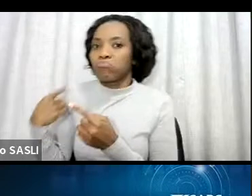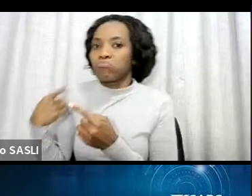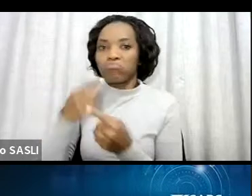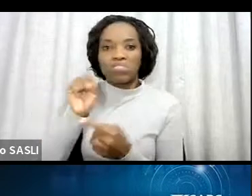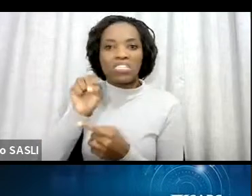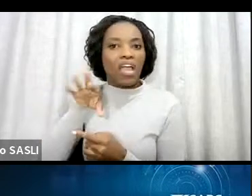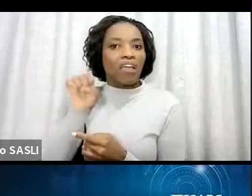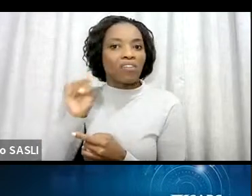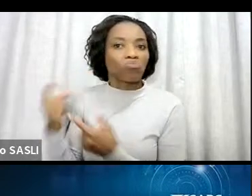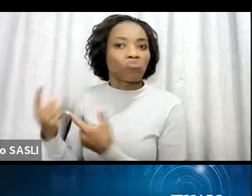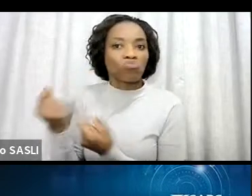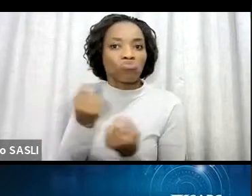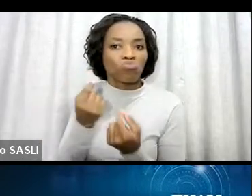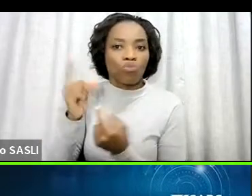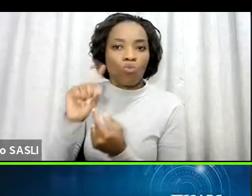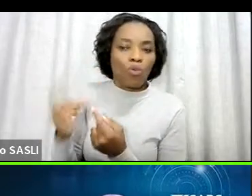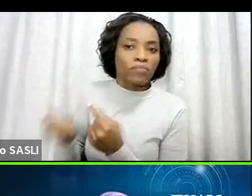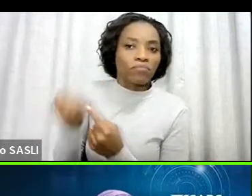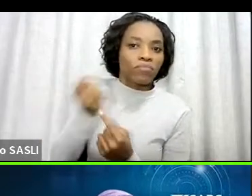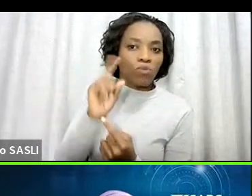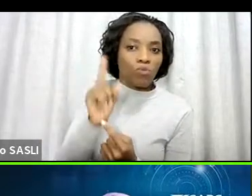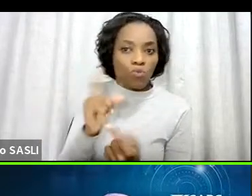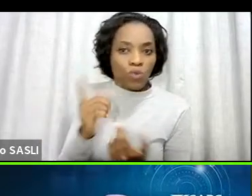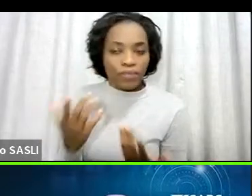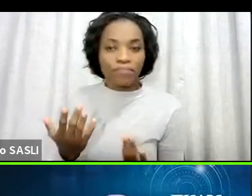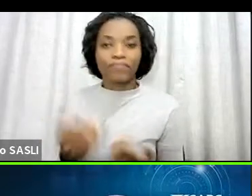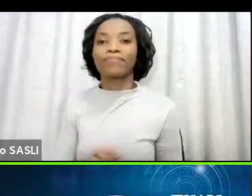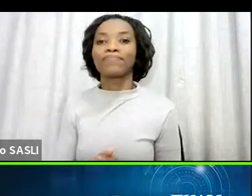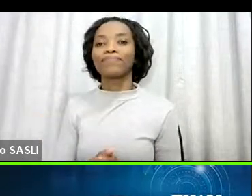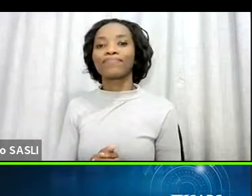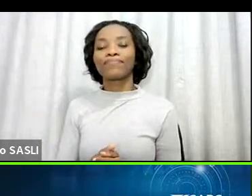very much. Thank you, Gumani.